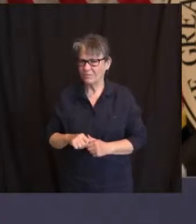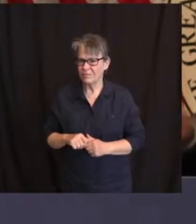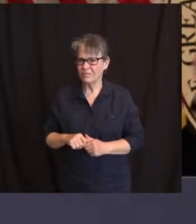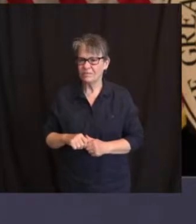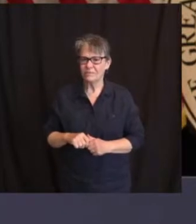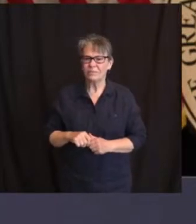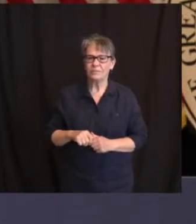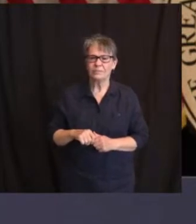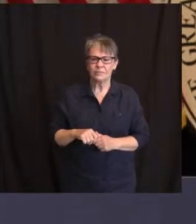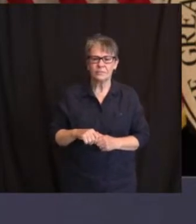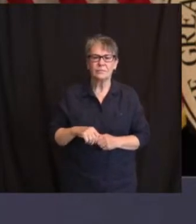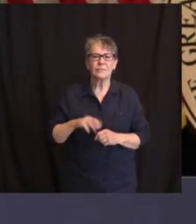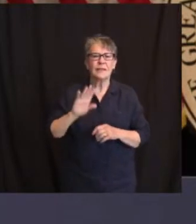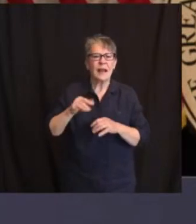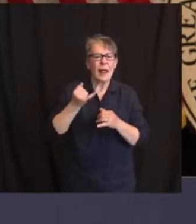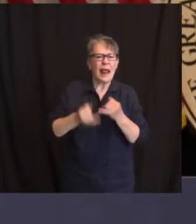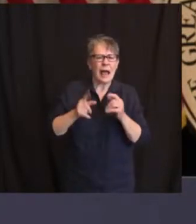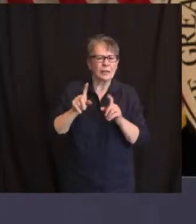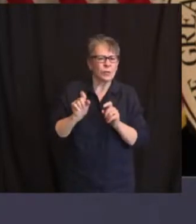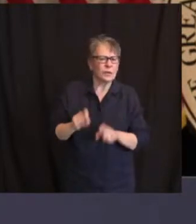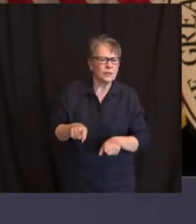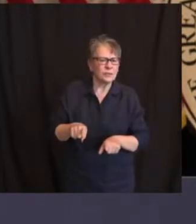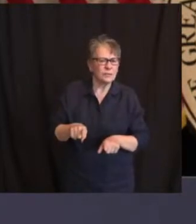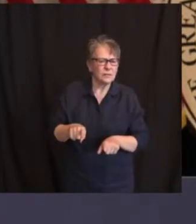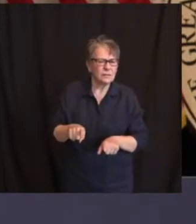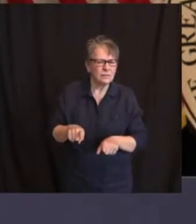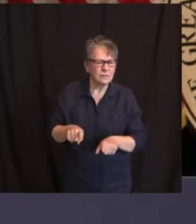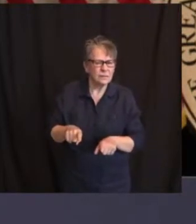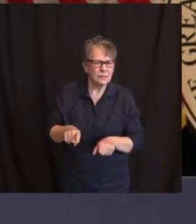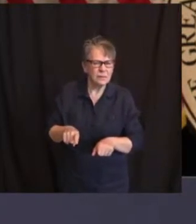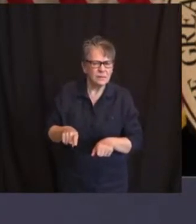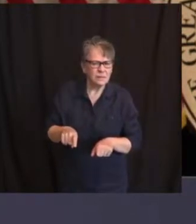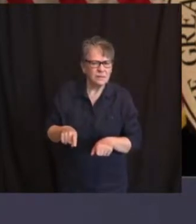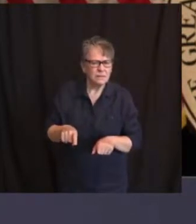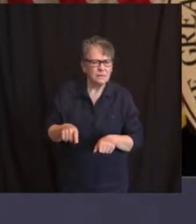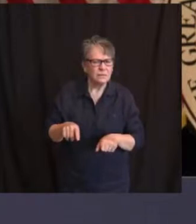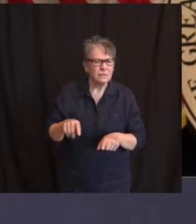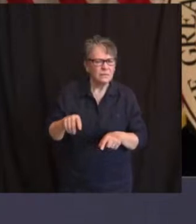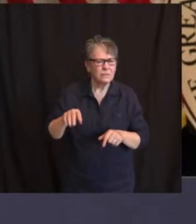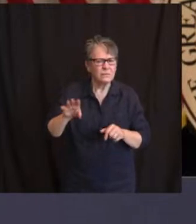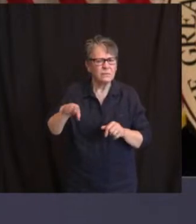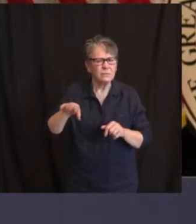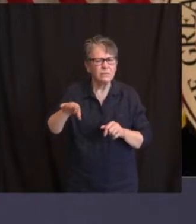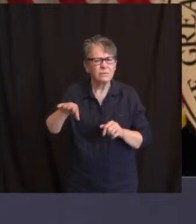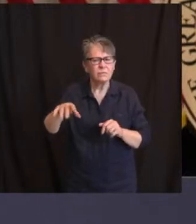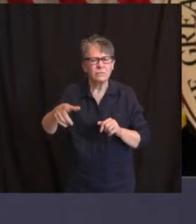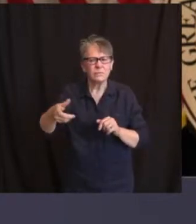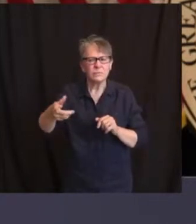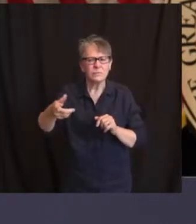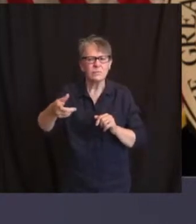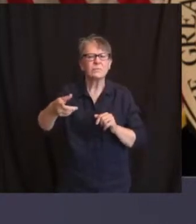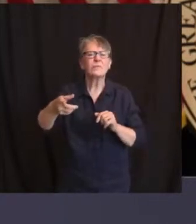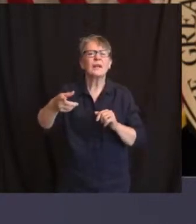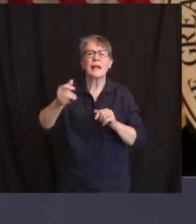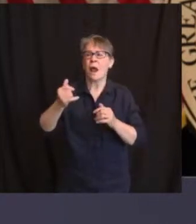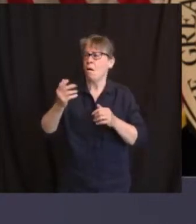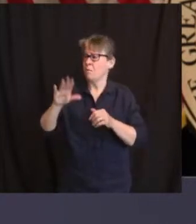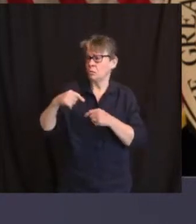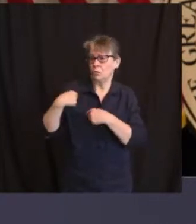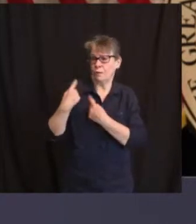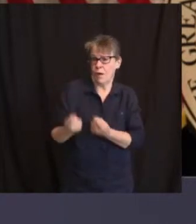Matt. Elise, let's do you, and then we'll go ma'am in the back if you can bear with us. Good afternoon. Hi, good afternoon. Can you talk a bit more about